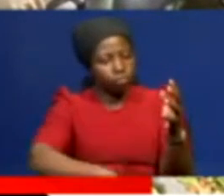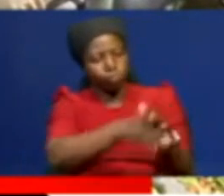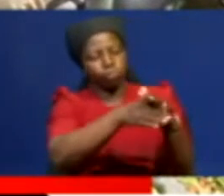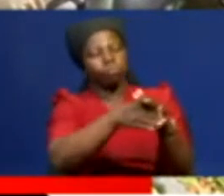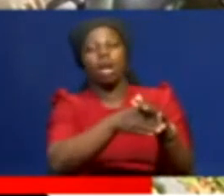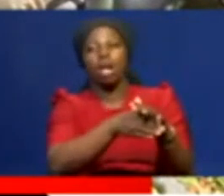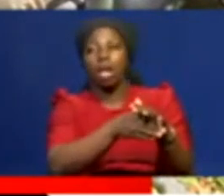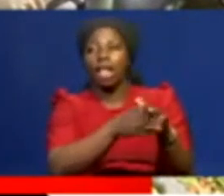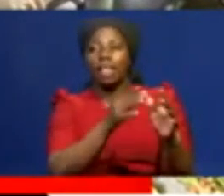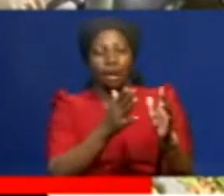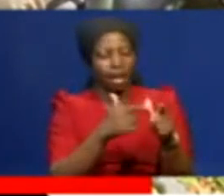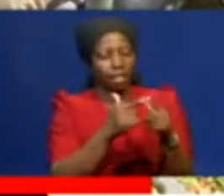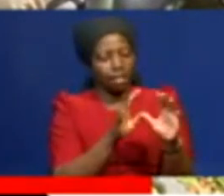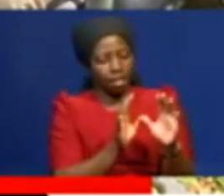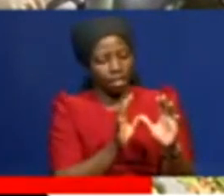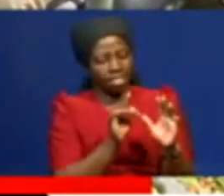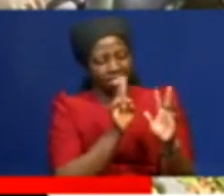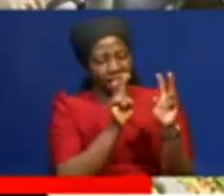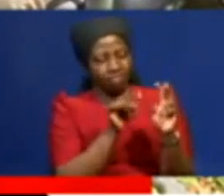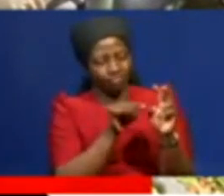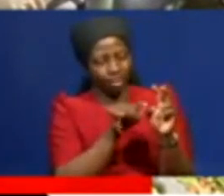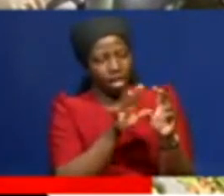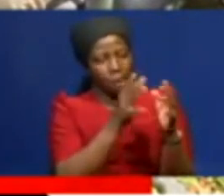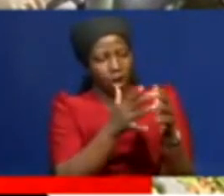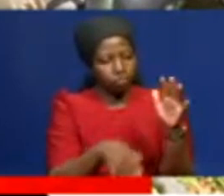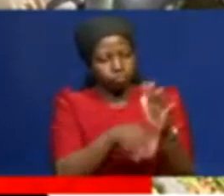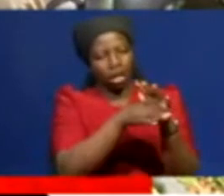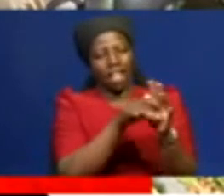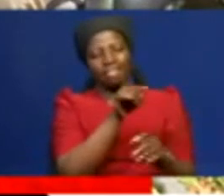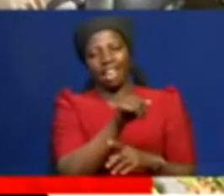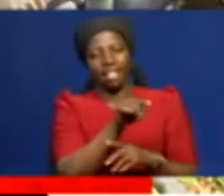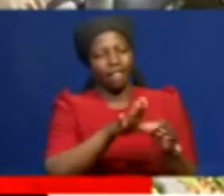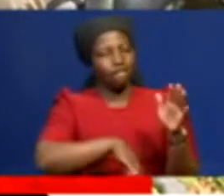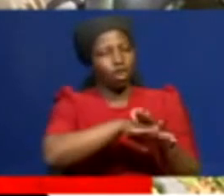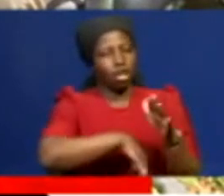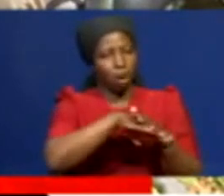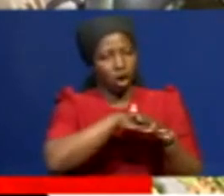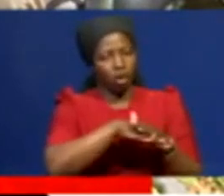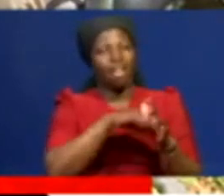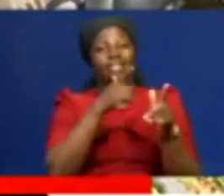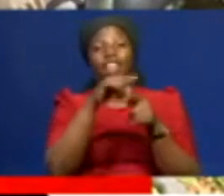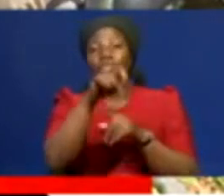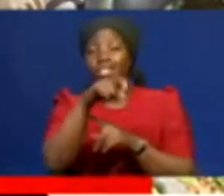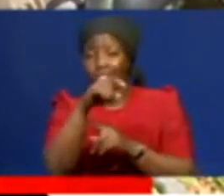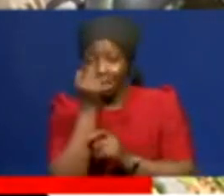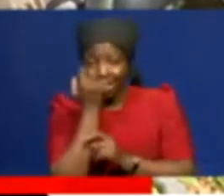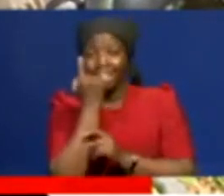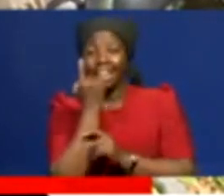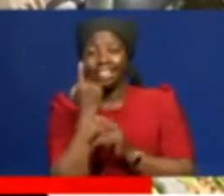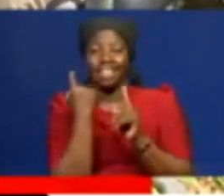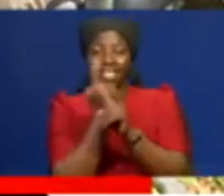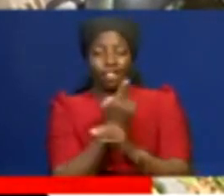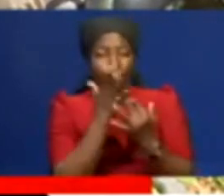there's this the ball aspect of kicking the ball, so that's now the football. Mm-hmm. That is the foot aspect. Oh, yeah. So you also need to understand the difference between soccer and